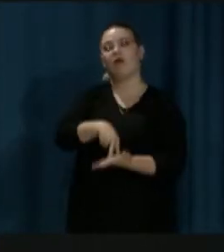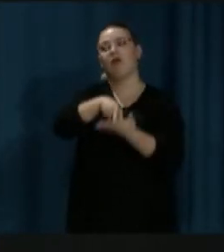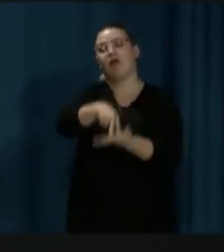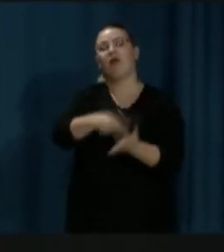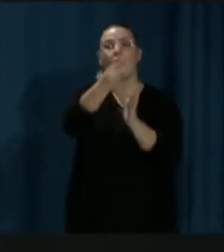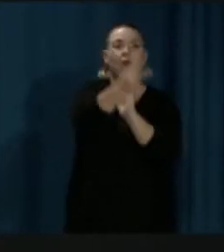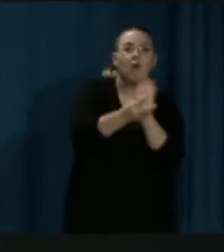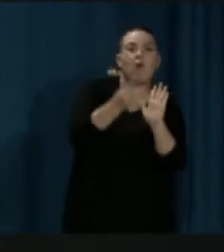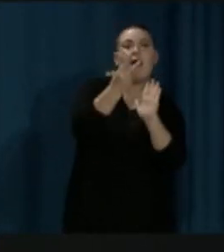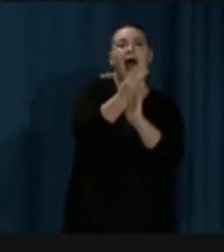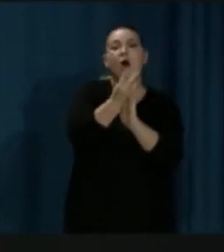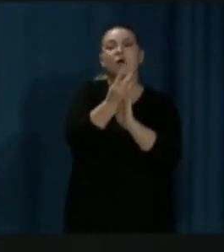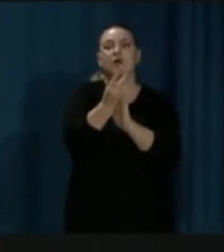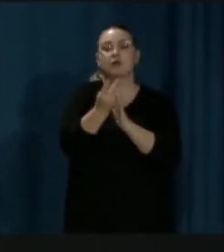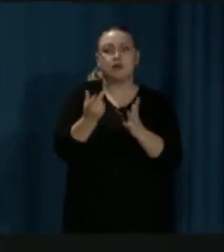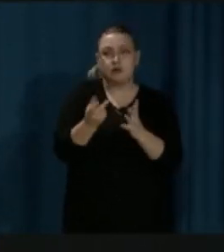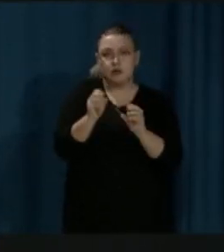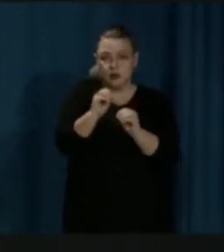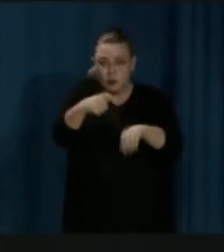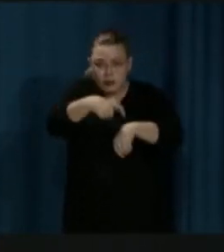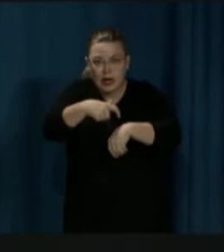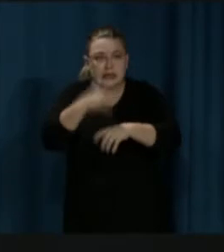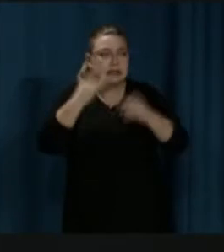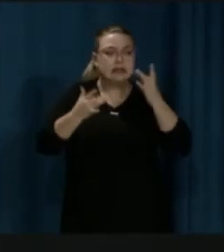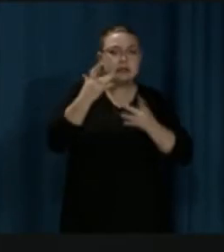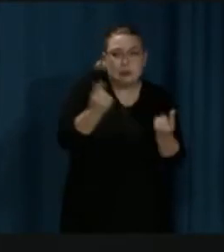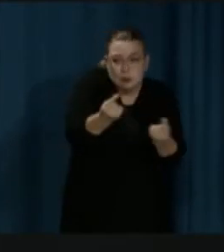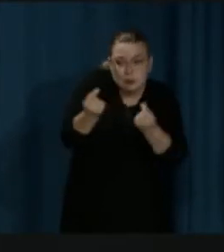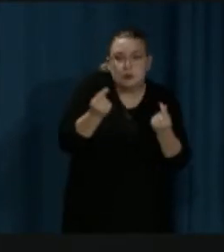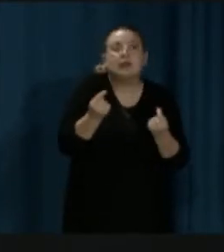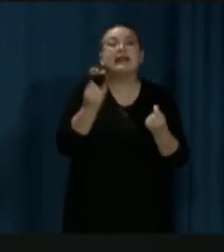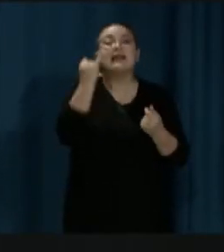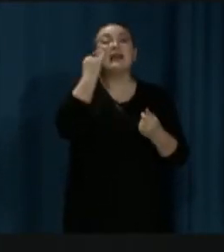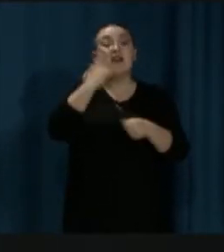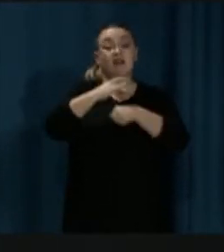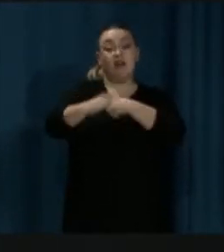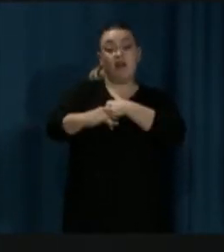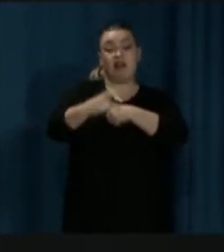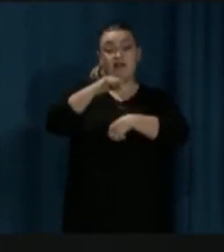not have time to wait in line, whereas when you have early voting, an early voting period,